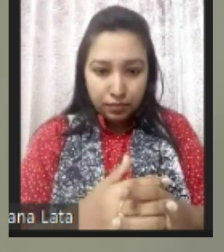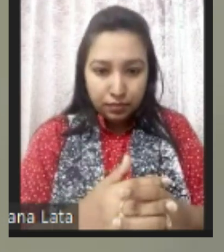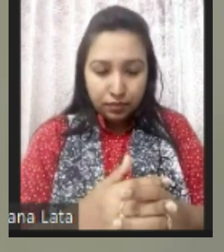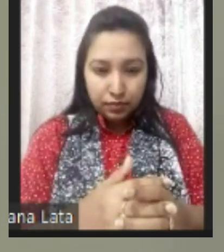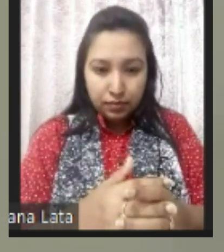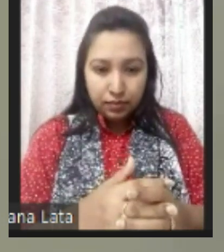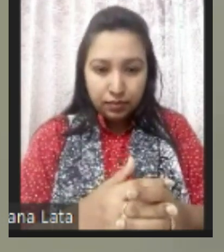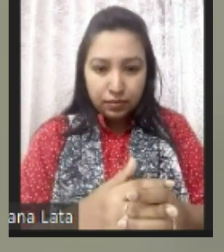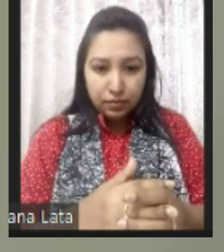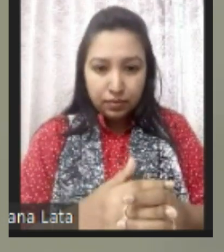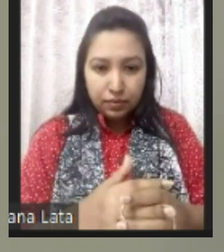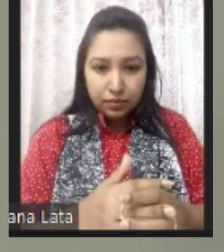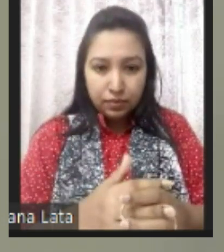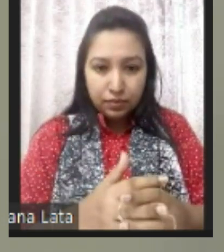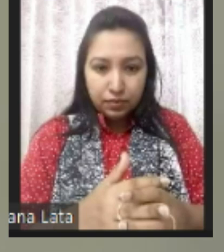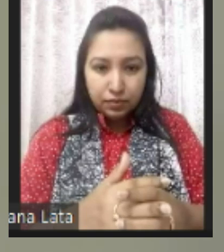Sure, absolutely.